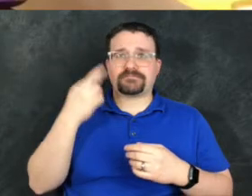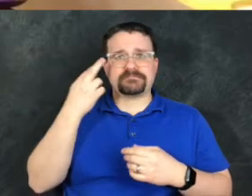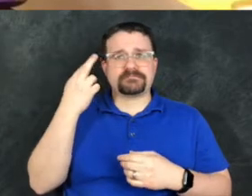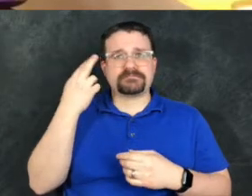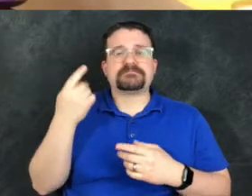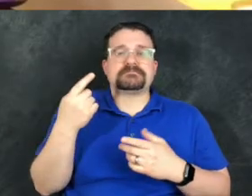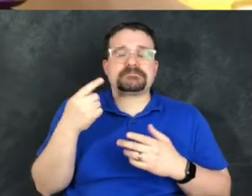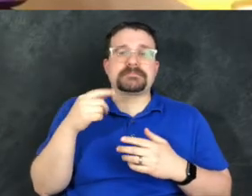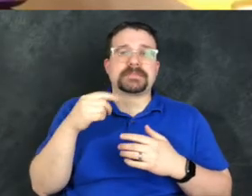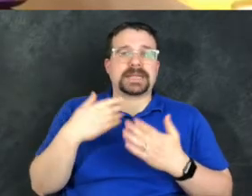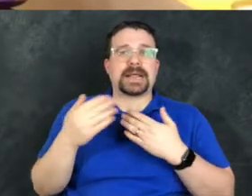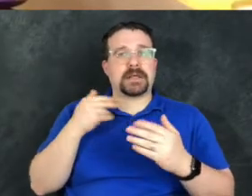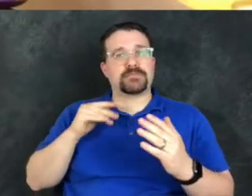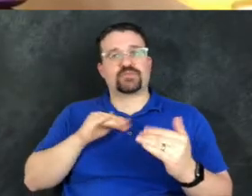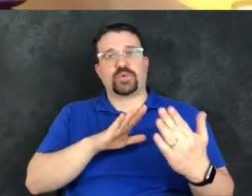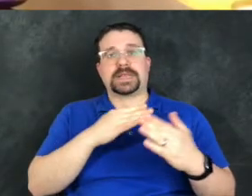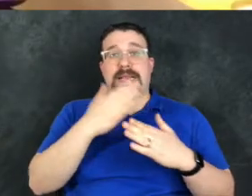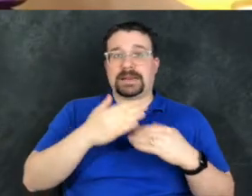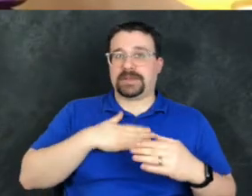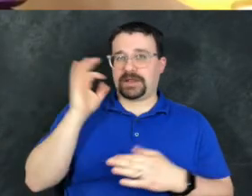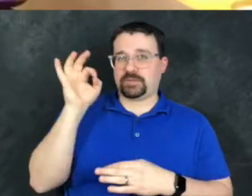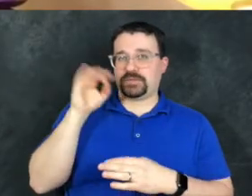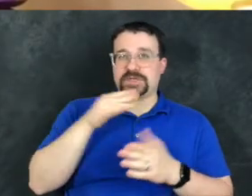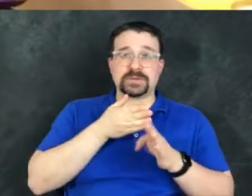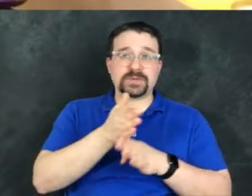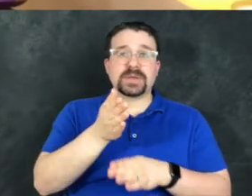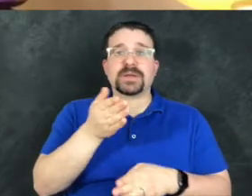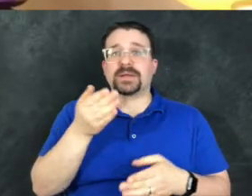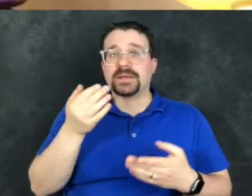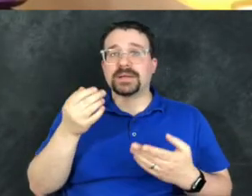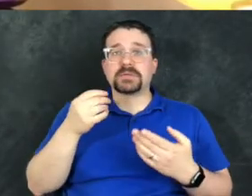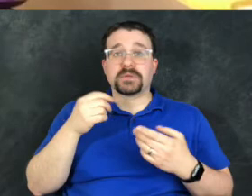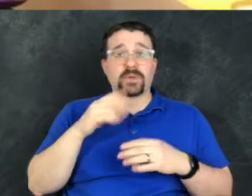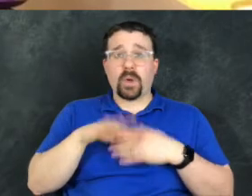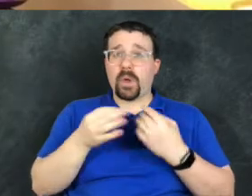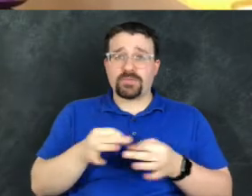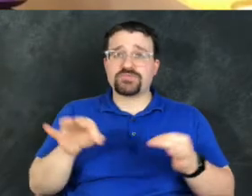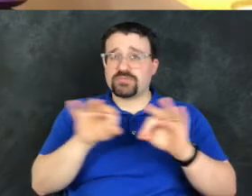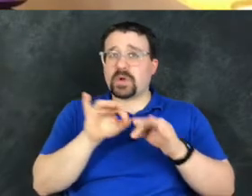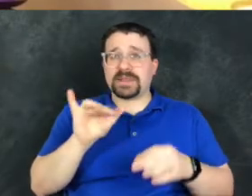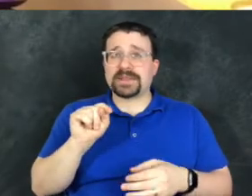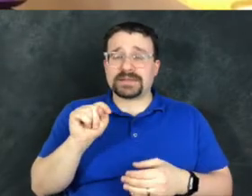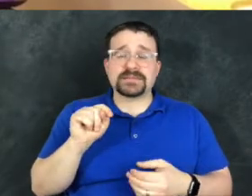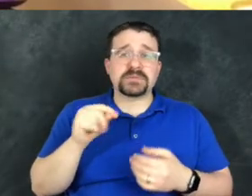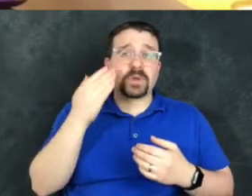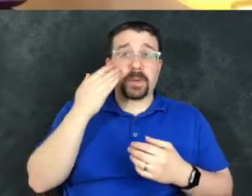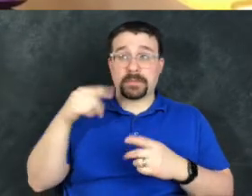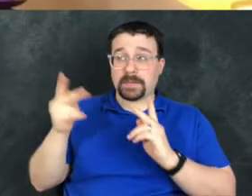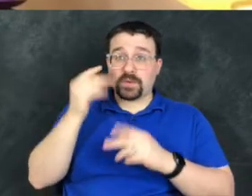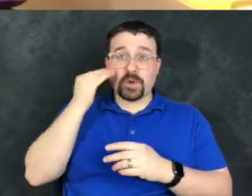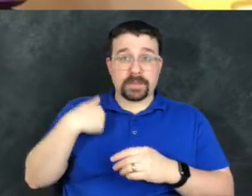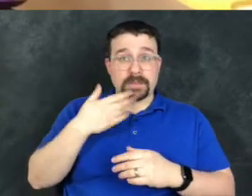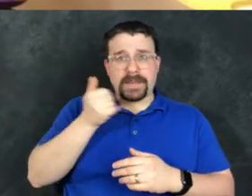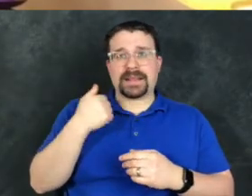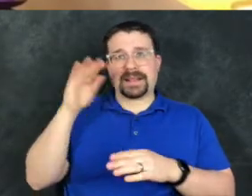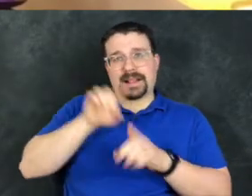this week as I realized that even as I approached the end of my preaching career, it was all worthwhile, knowing